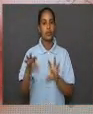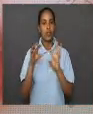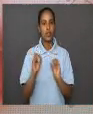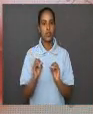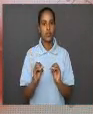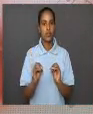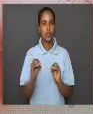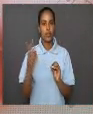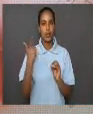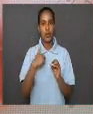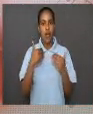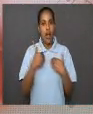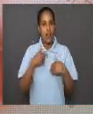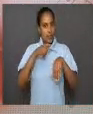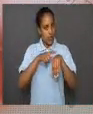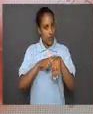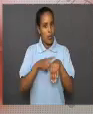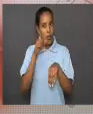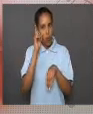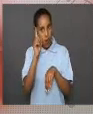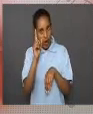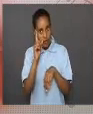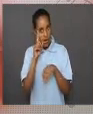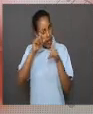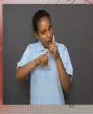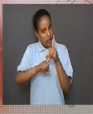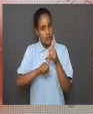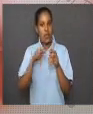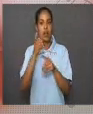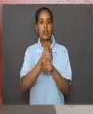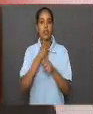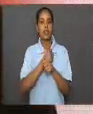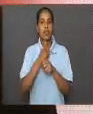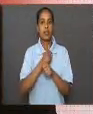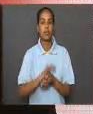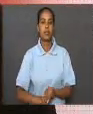Students, we have time for one last activity.